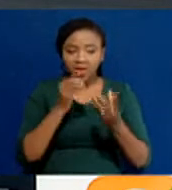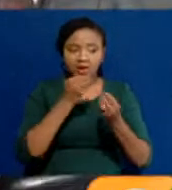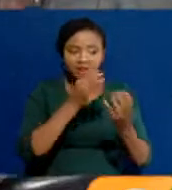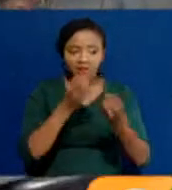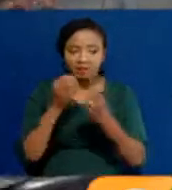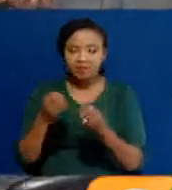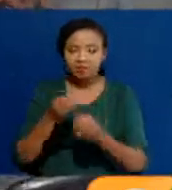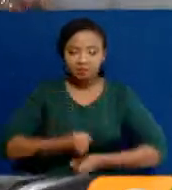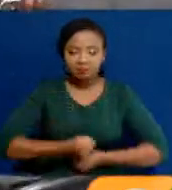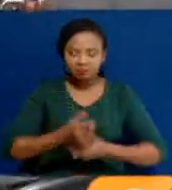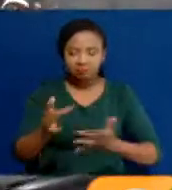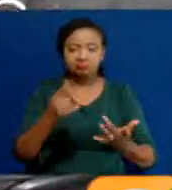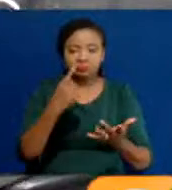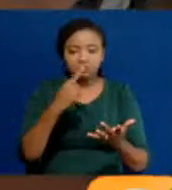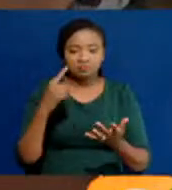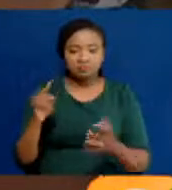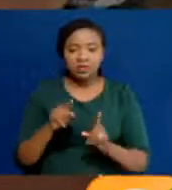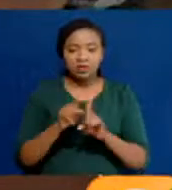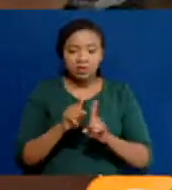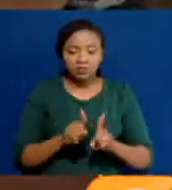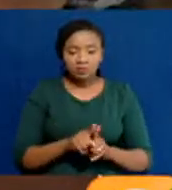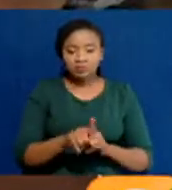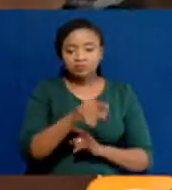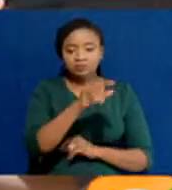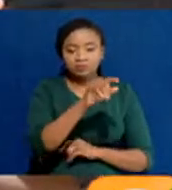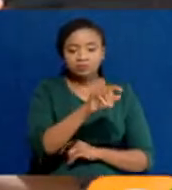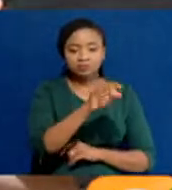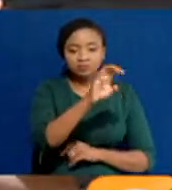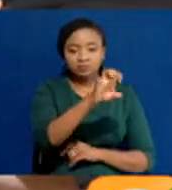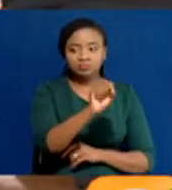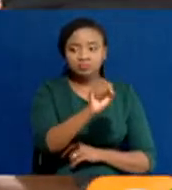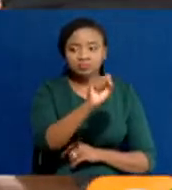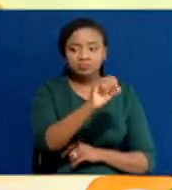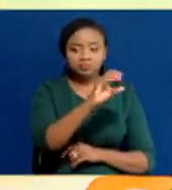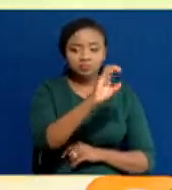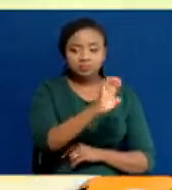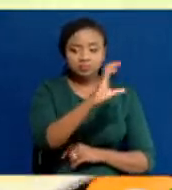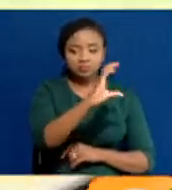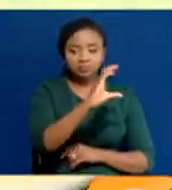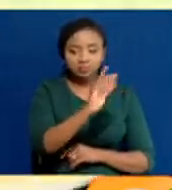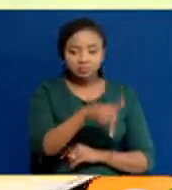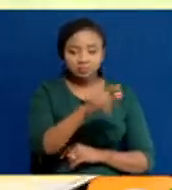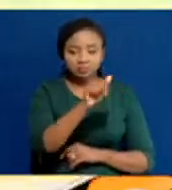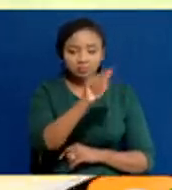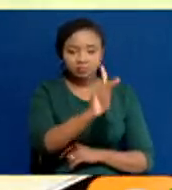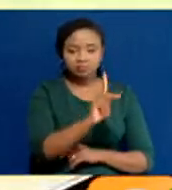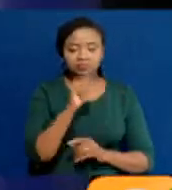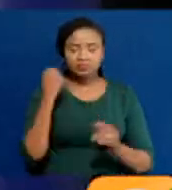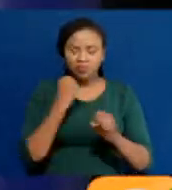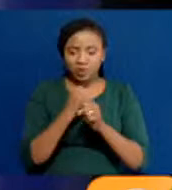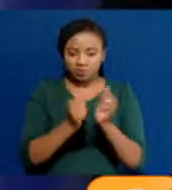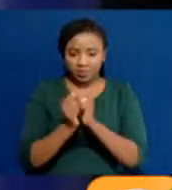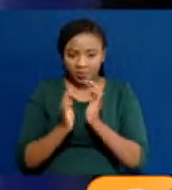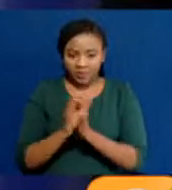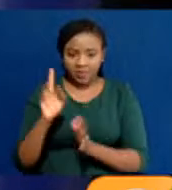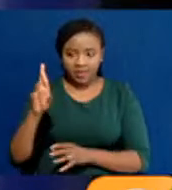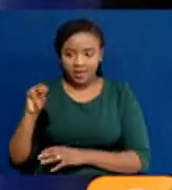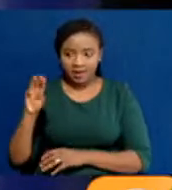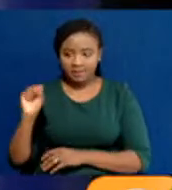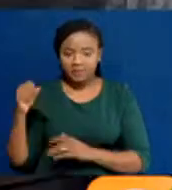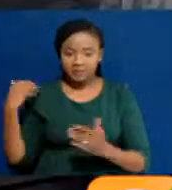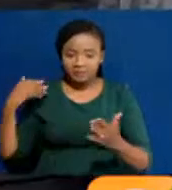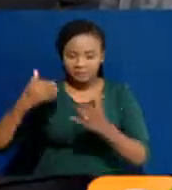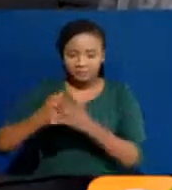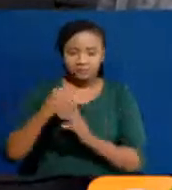zake. Taasisi ya mahasibu ICPAK imekuwa ikishirikiana na kampuni ya Royal Media kwa muda wa mwaka mmoja kwa kuwapa